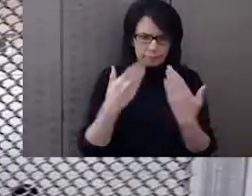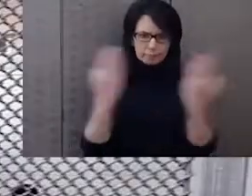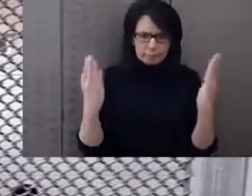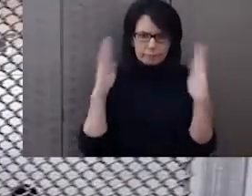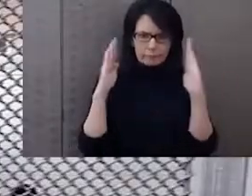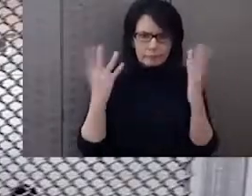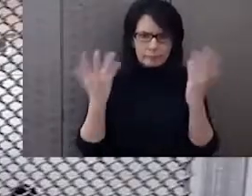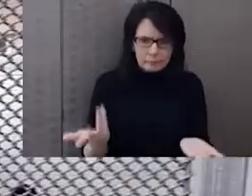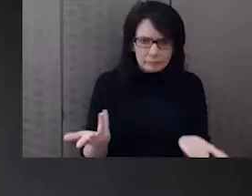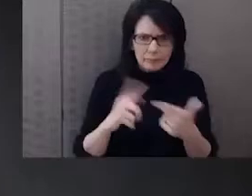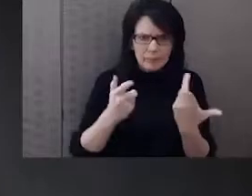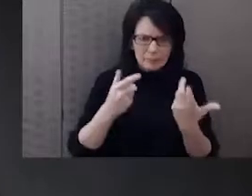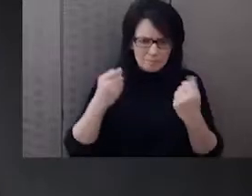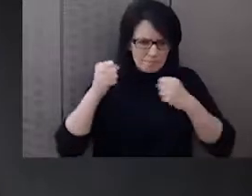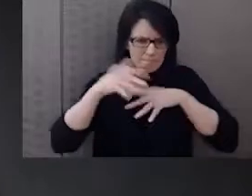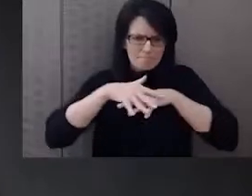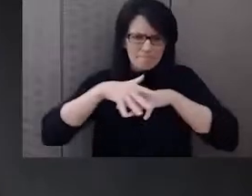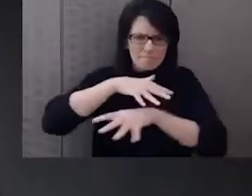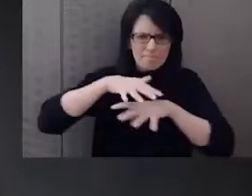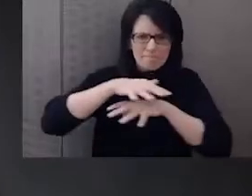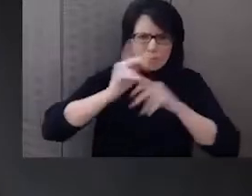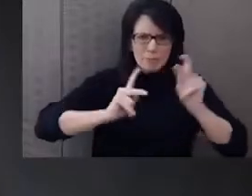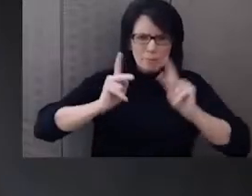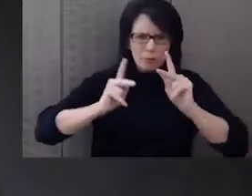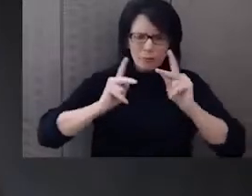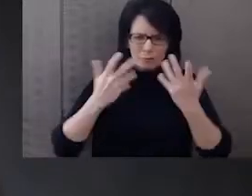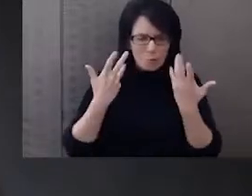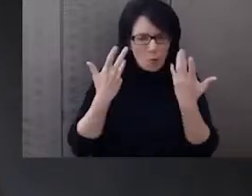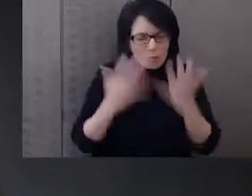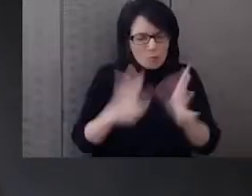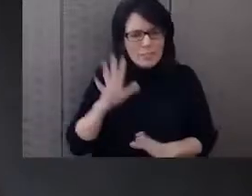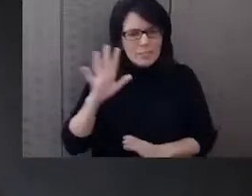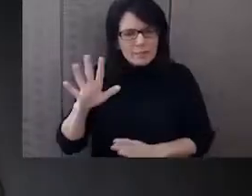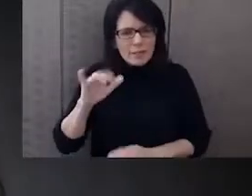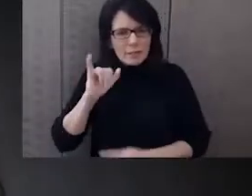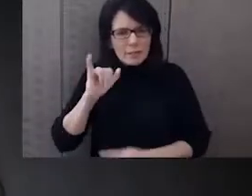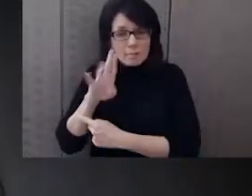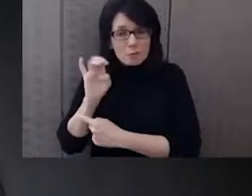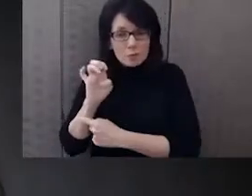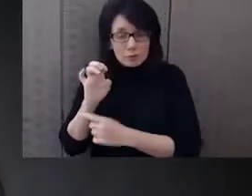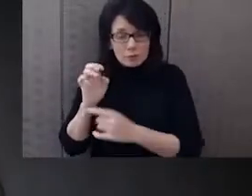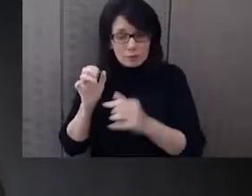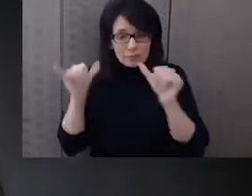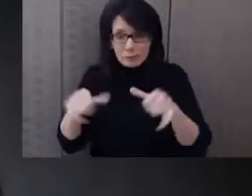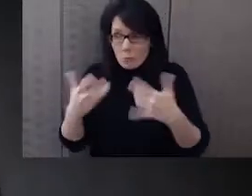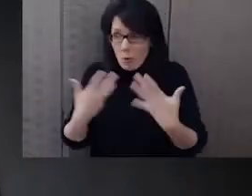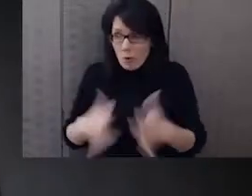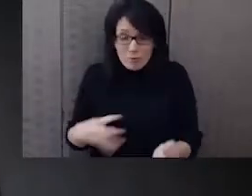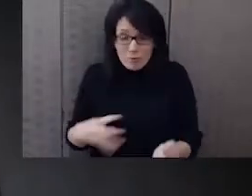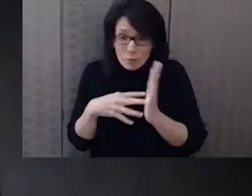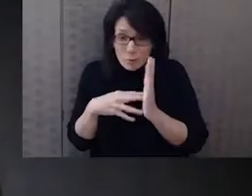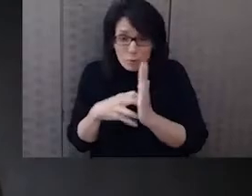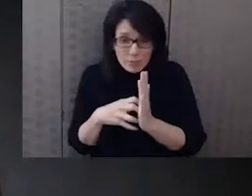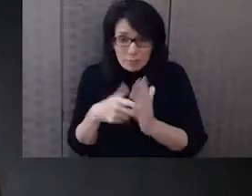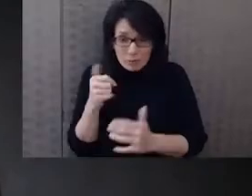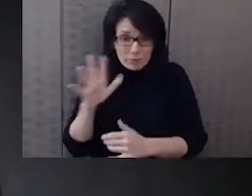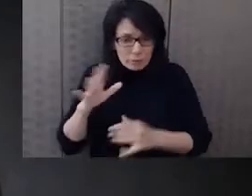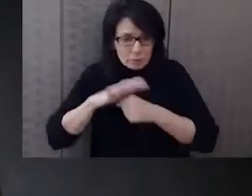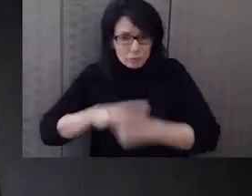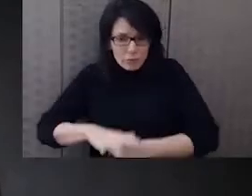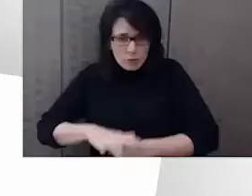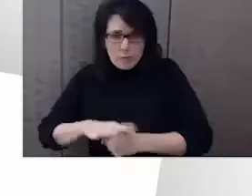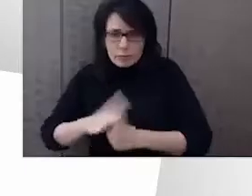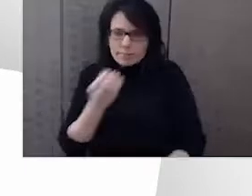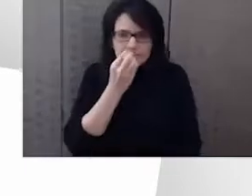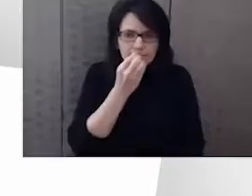crowded conditions. Their immune system is already weakened by the stress that they're under, but also by the lack of